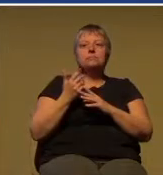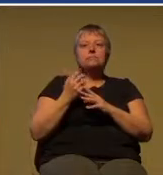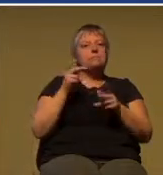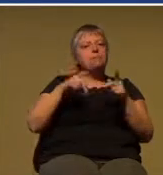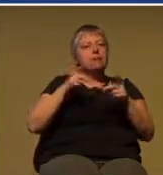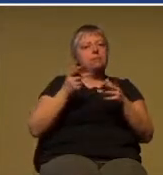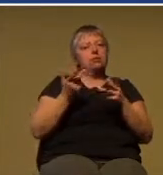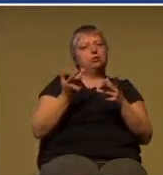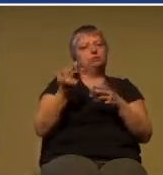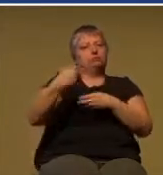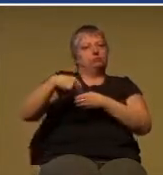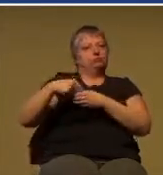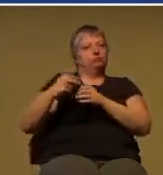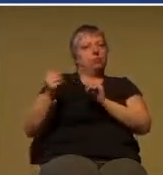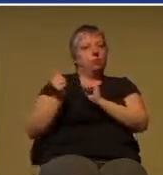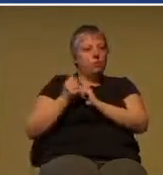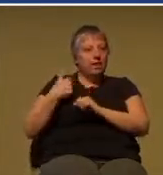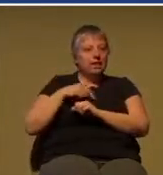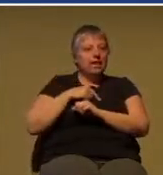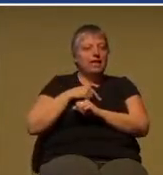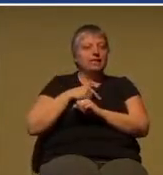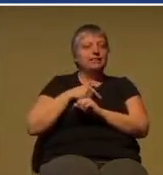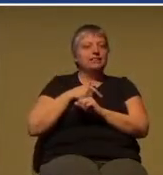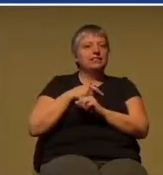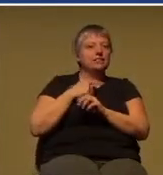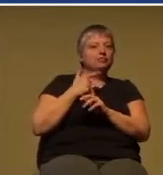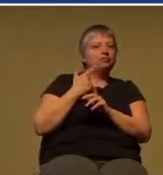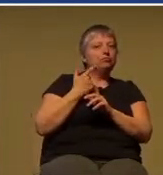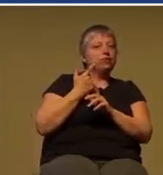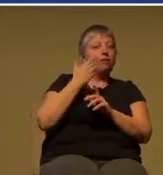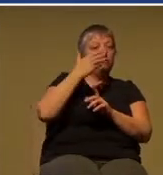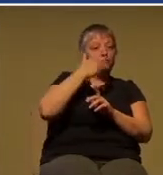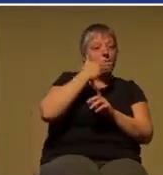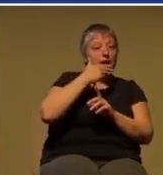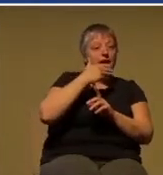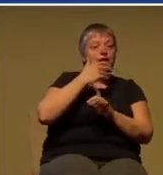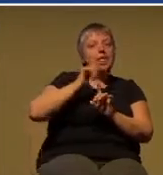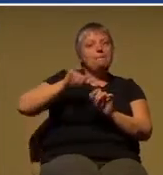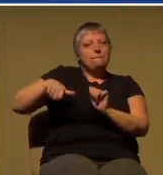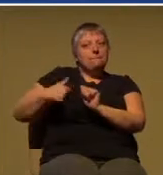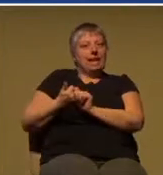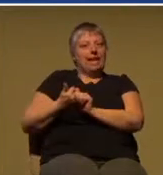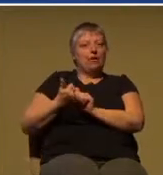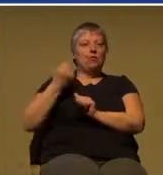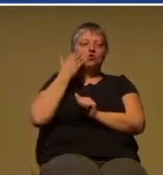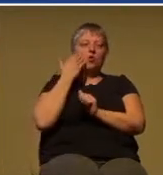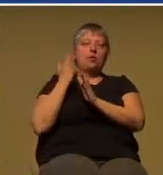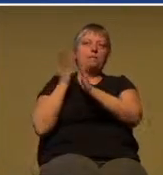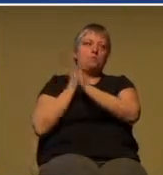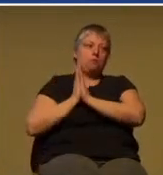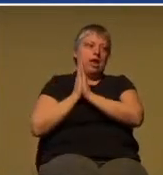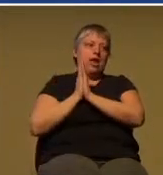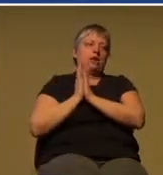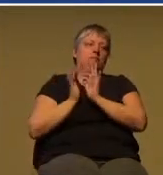we know it's the prayer that goes on behind that really puts the power into these situations.